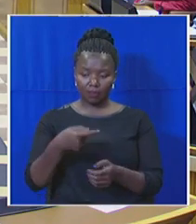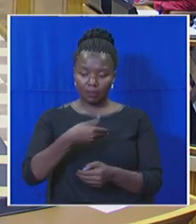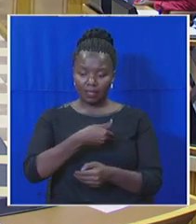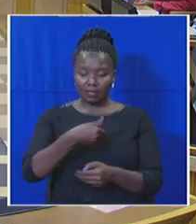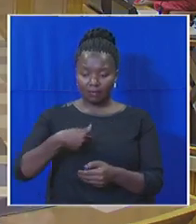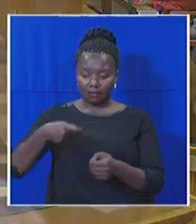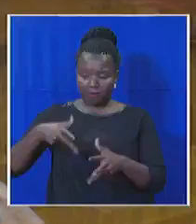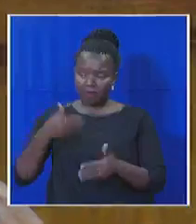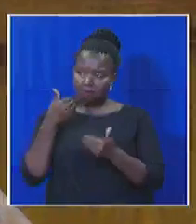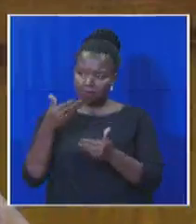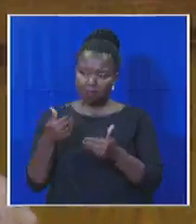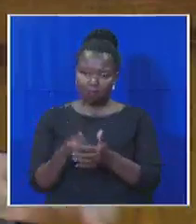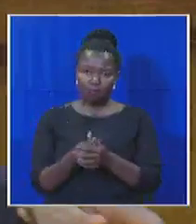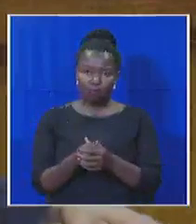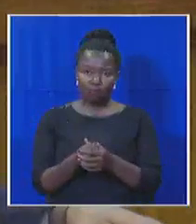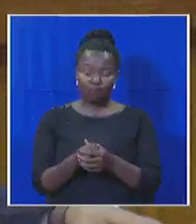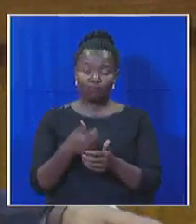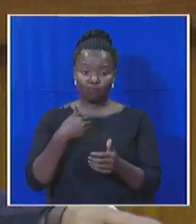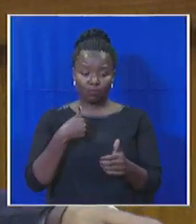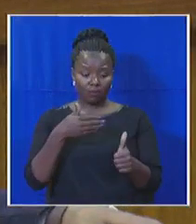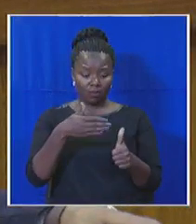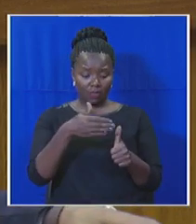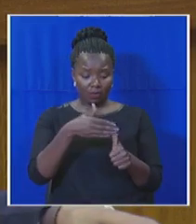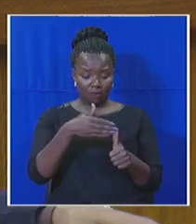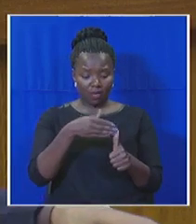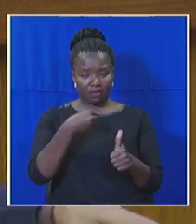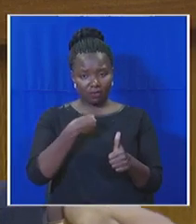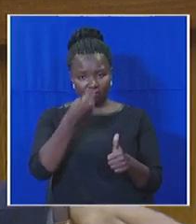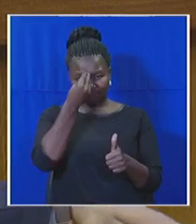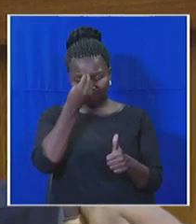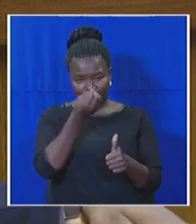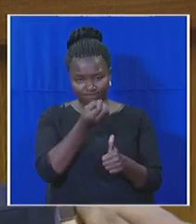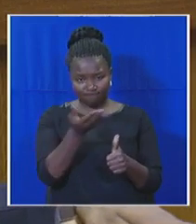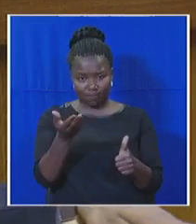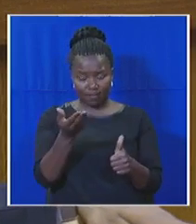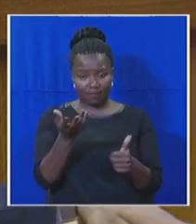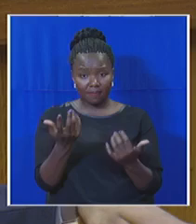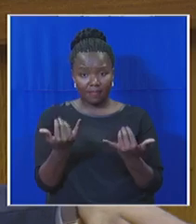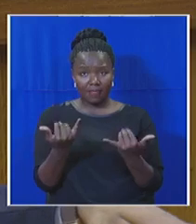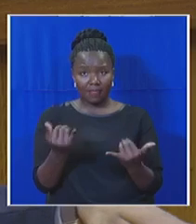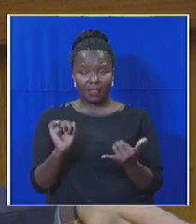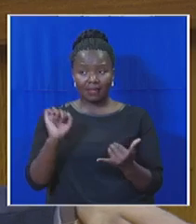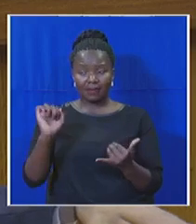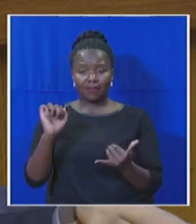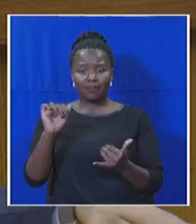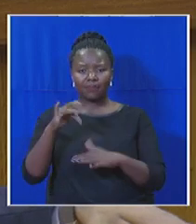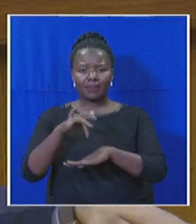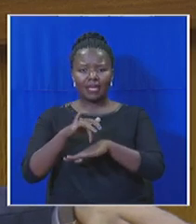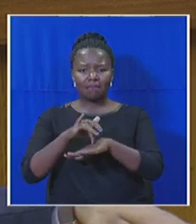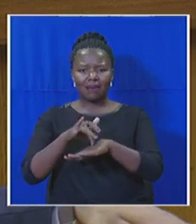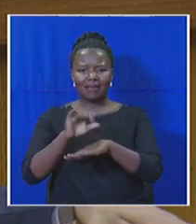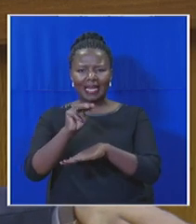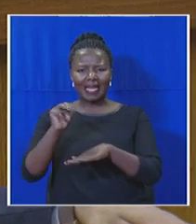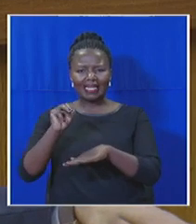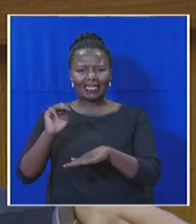Speaker. I must start first by saying the situation in the Middle East with regard to